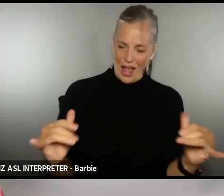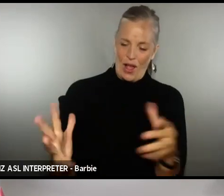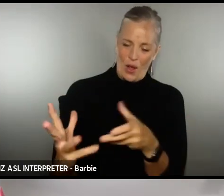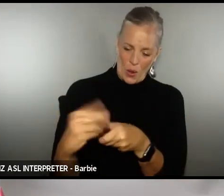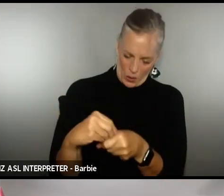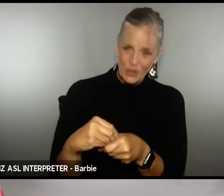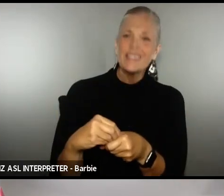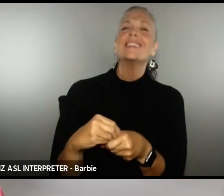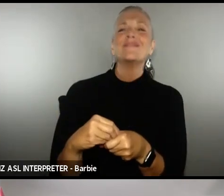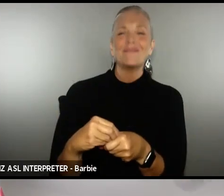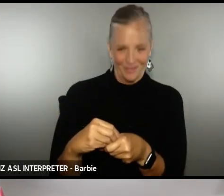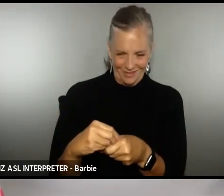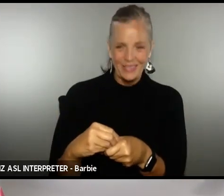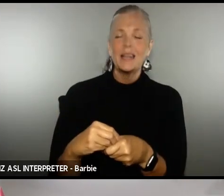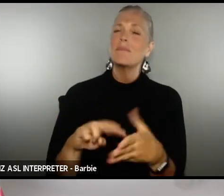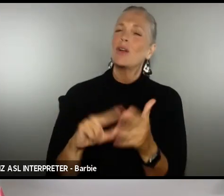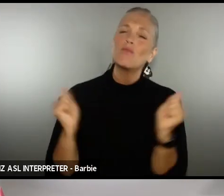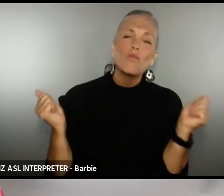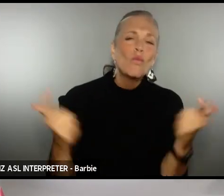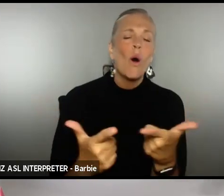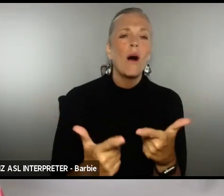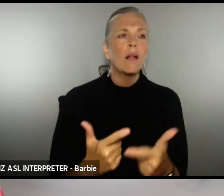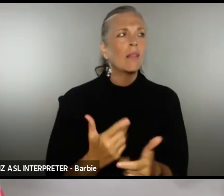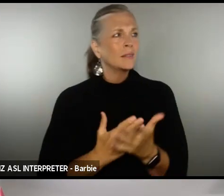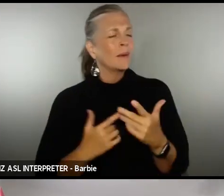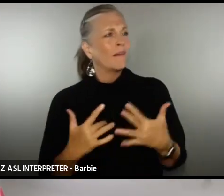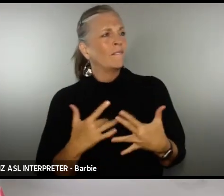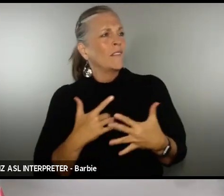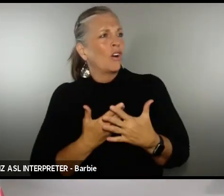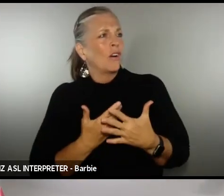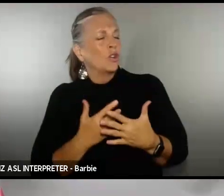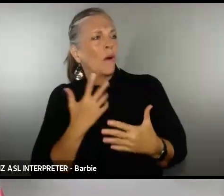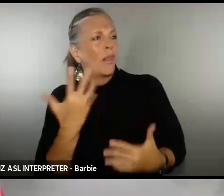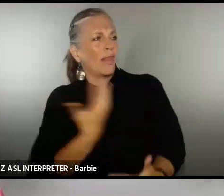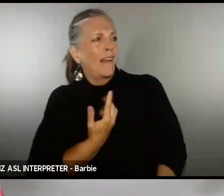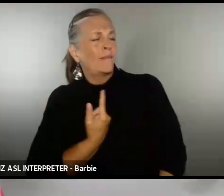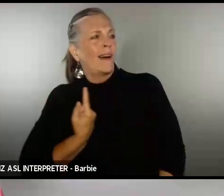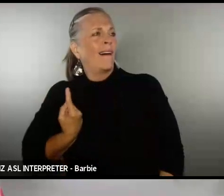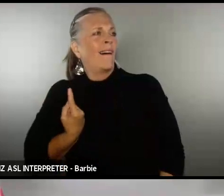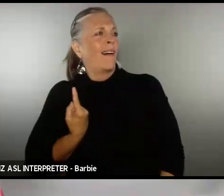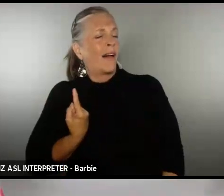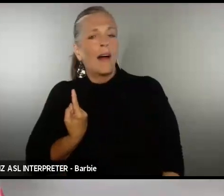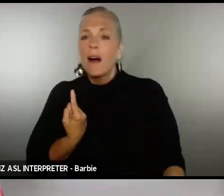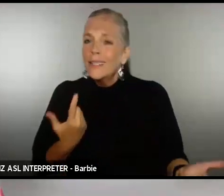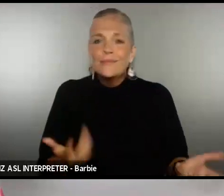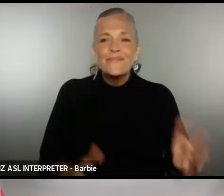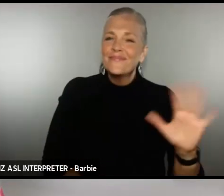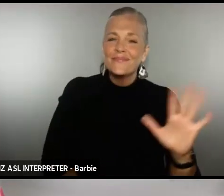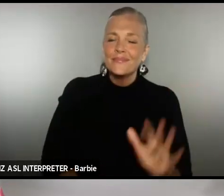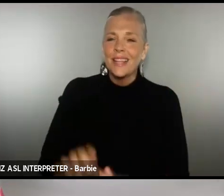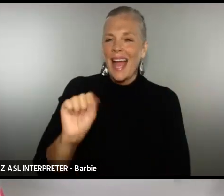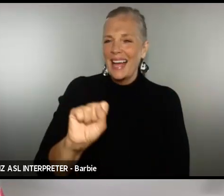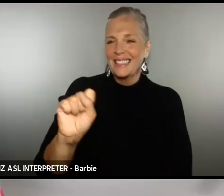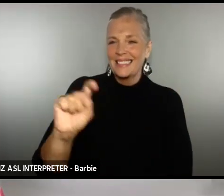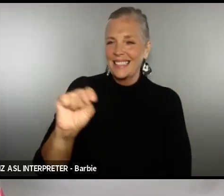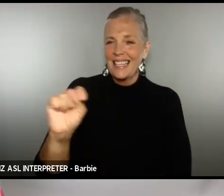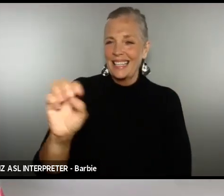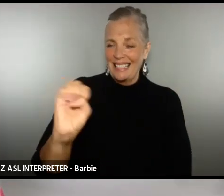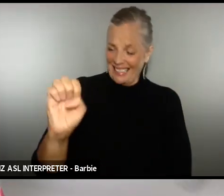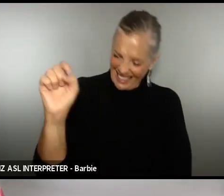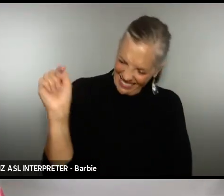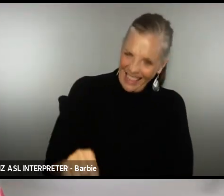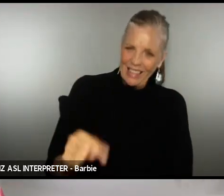We've heard these conversations of people fearing being left out. I've learned, STE is proof to me that